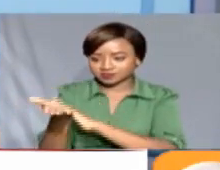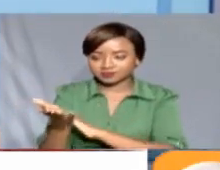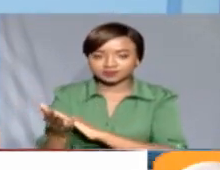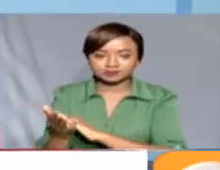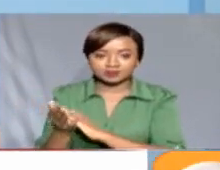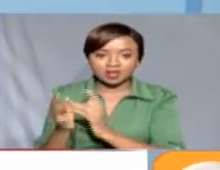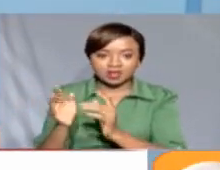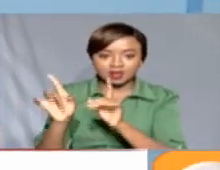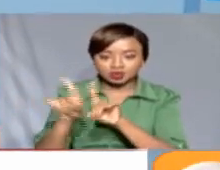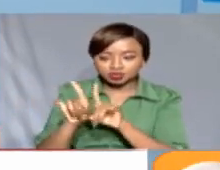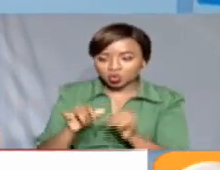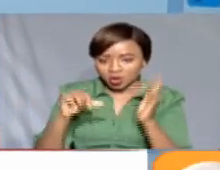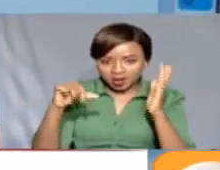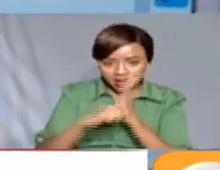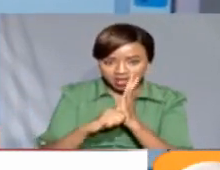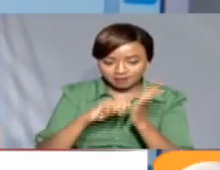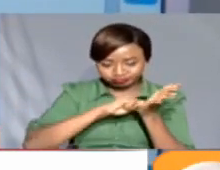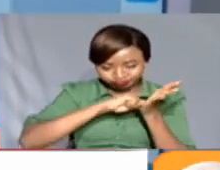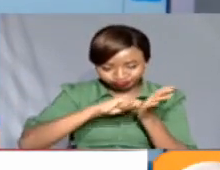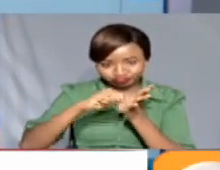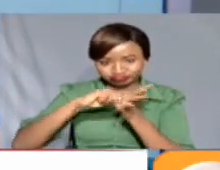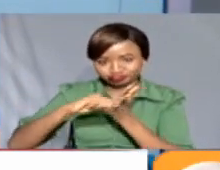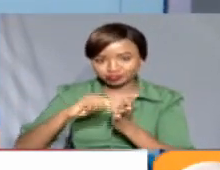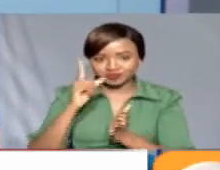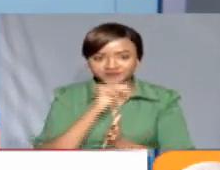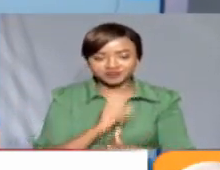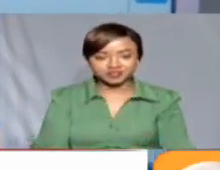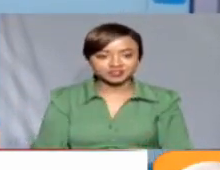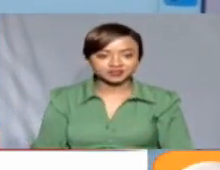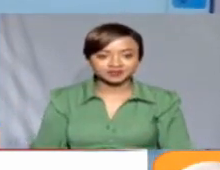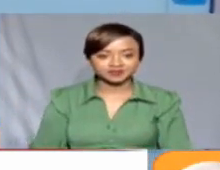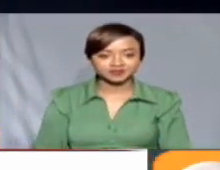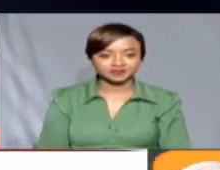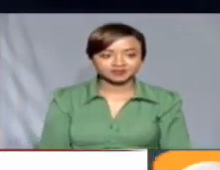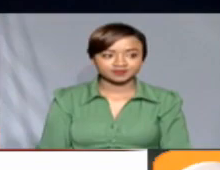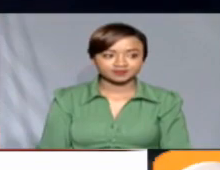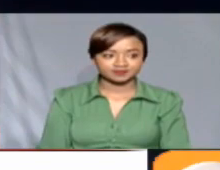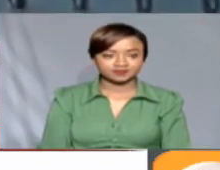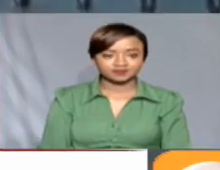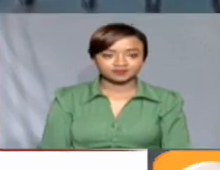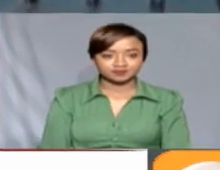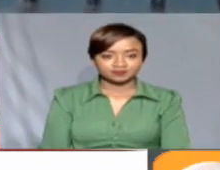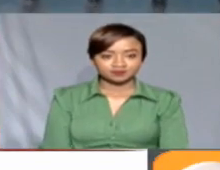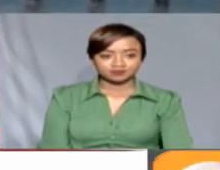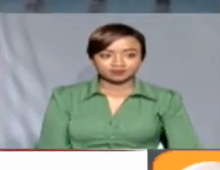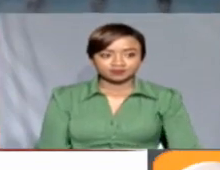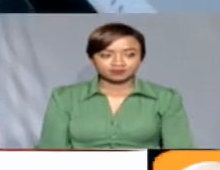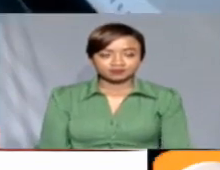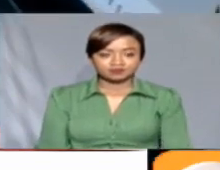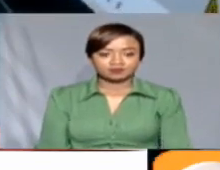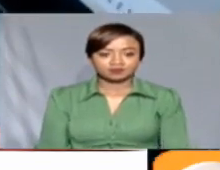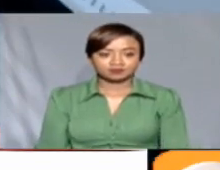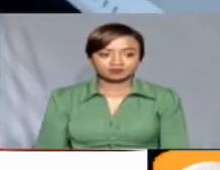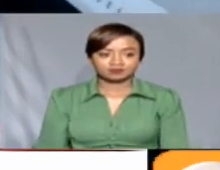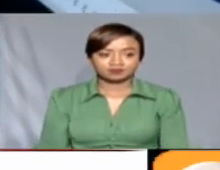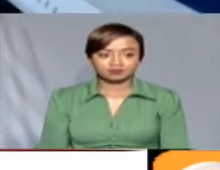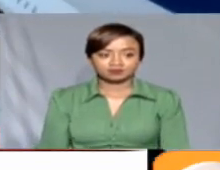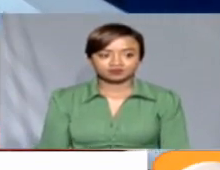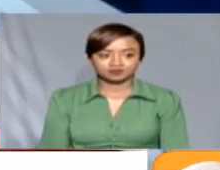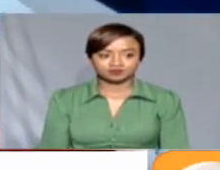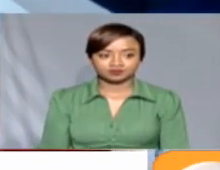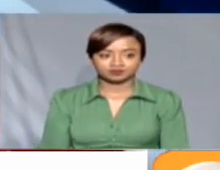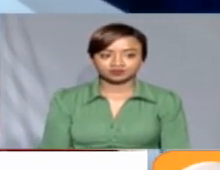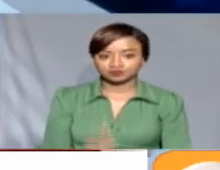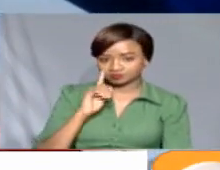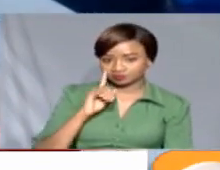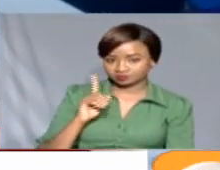of labeling them, making sure that, yes. Okay. So once she's done that, then... So she's loading the sample